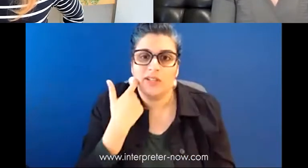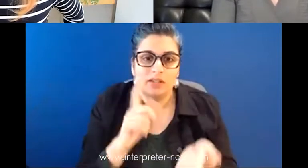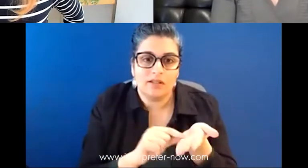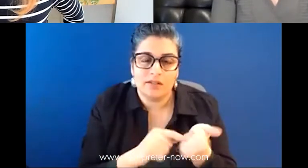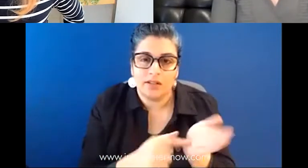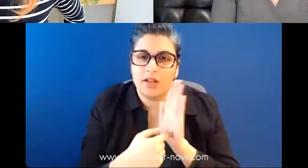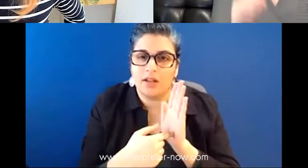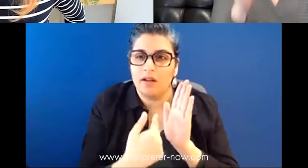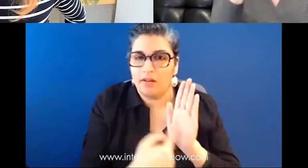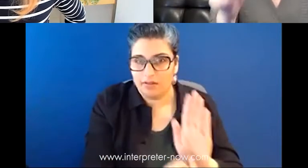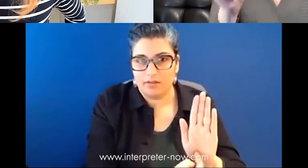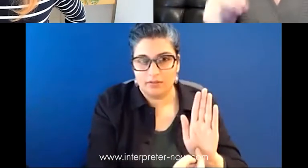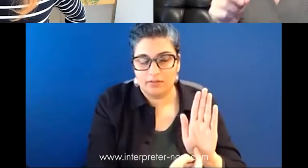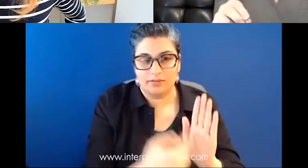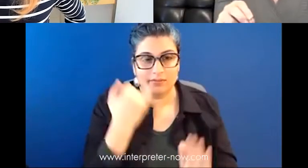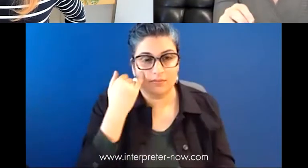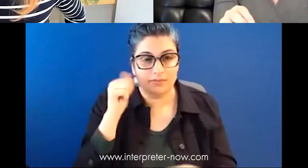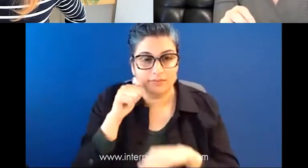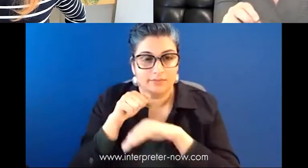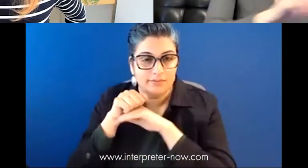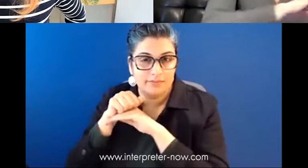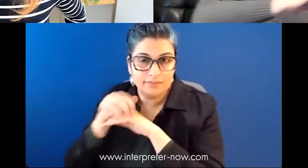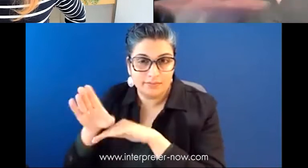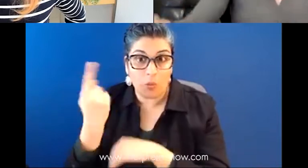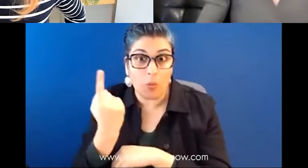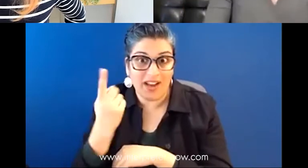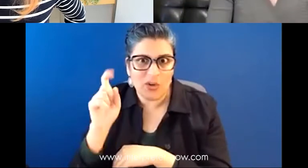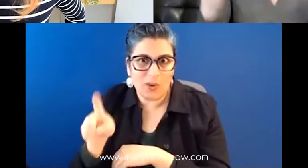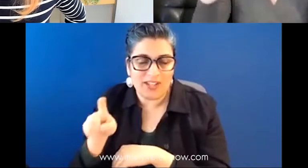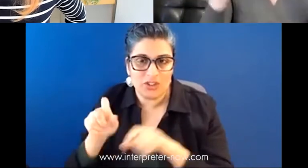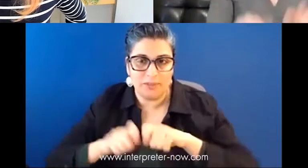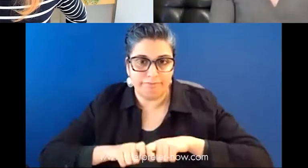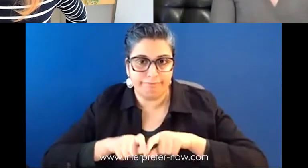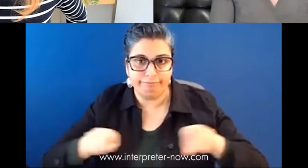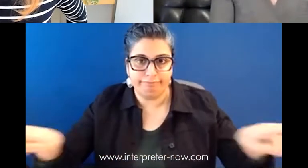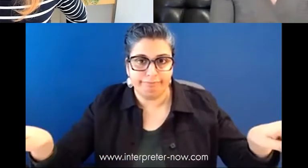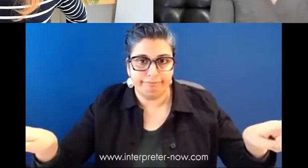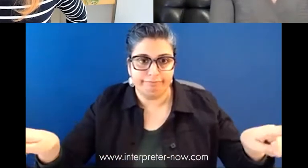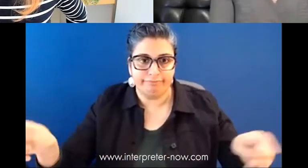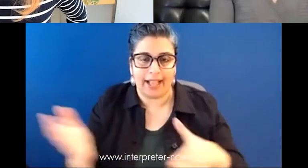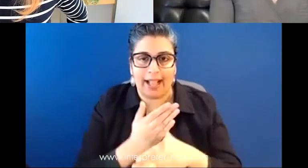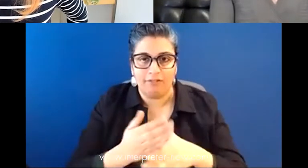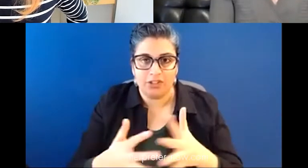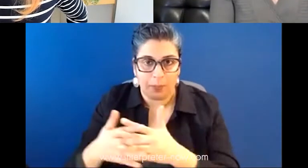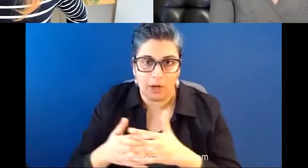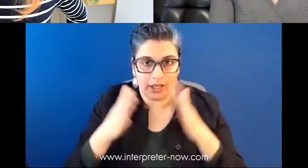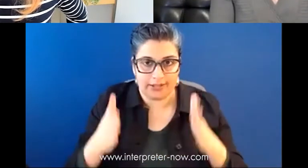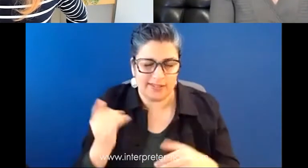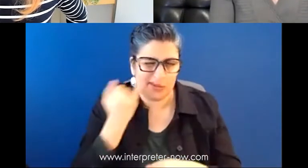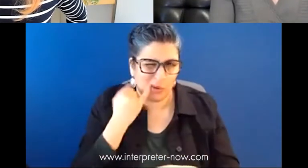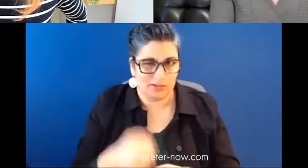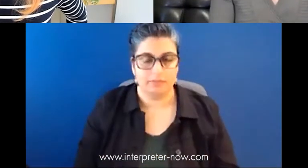that if I sent a single question survey out to average Americans,